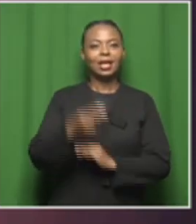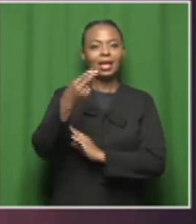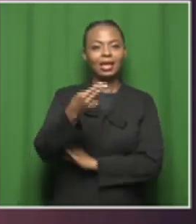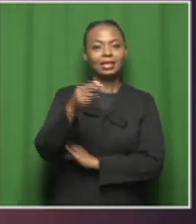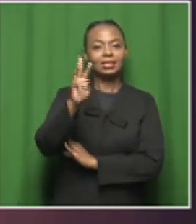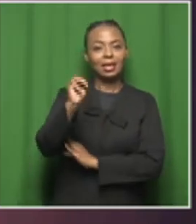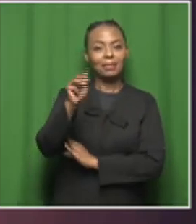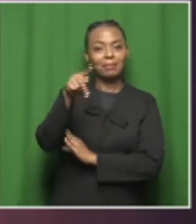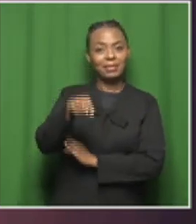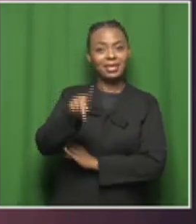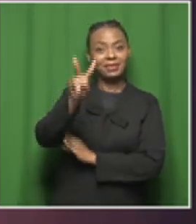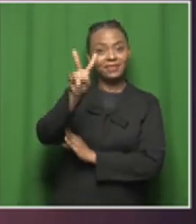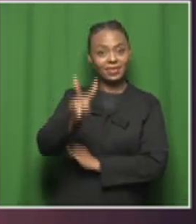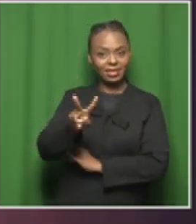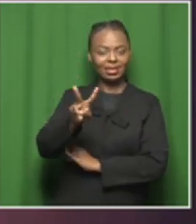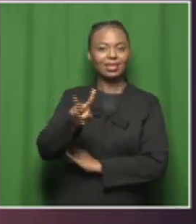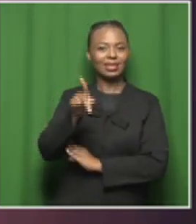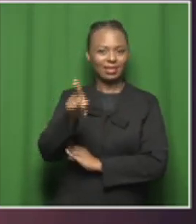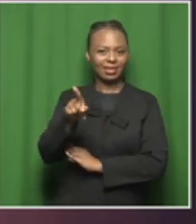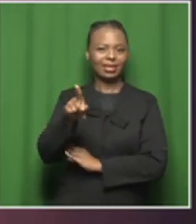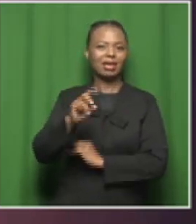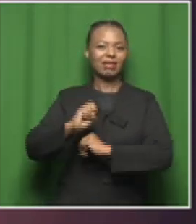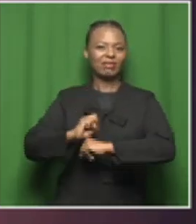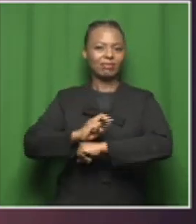HMPV, otherwise known as the Human